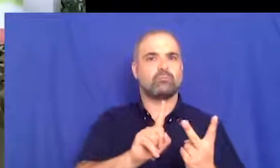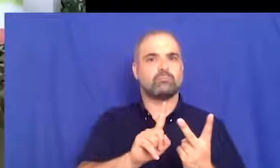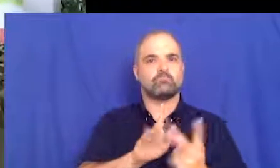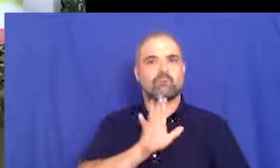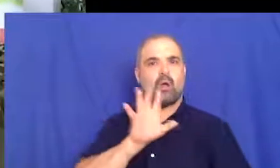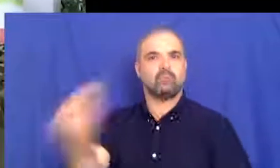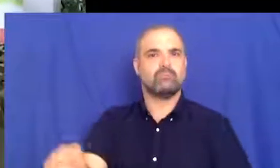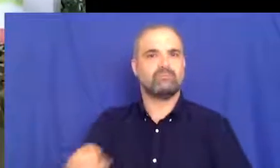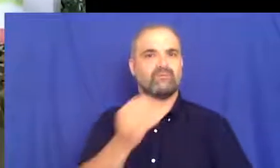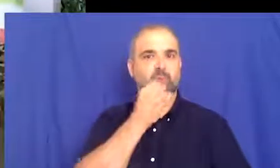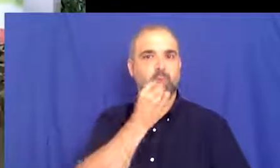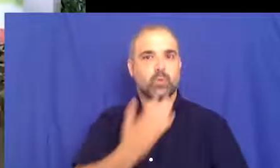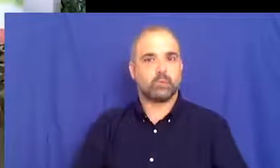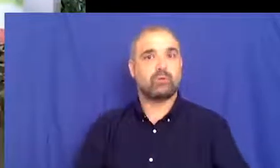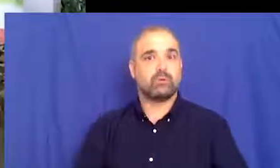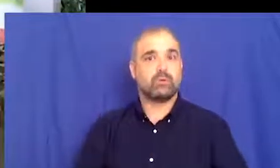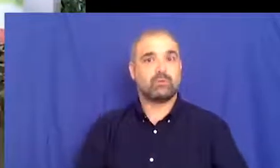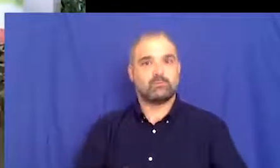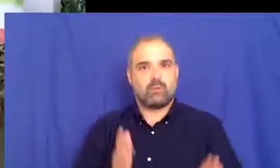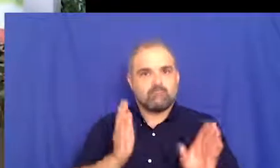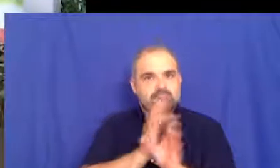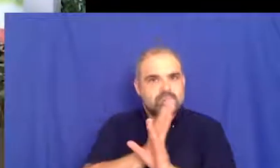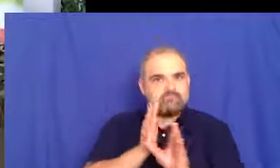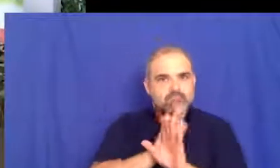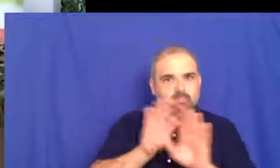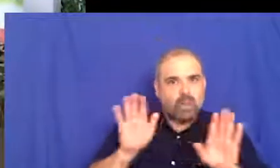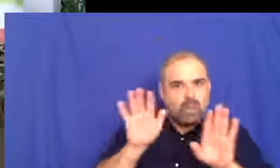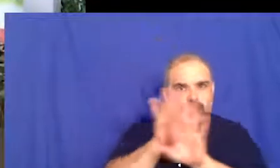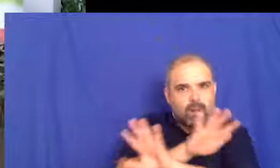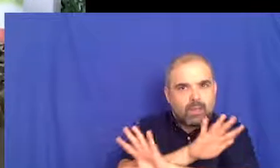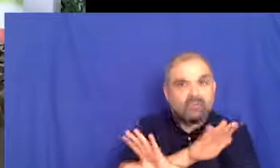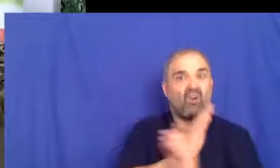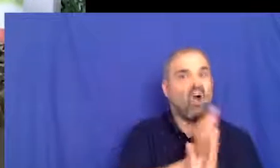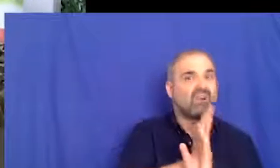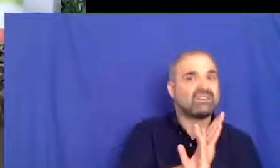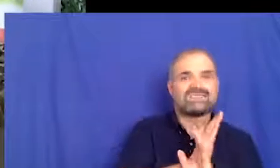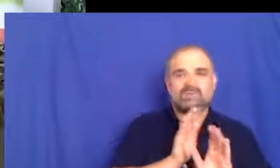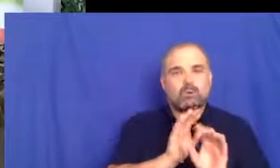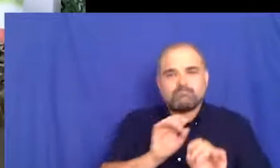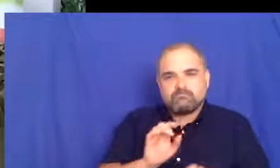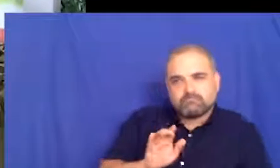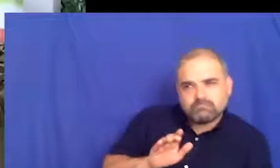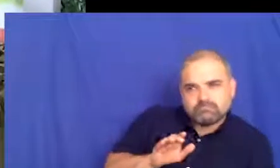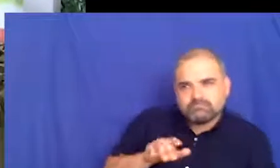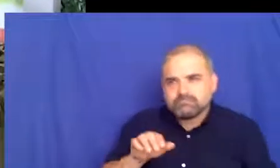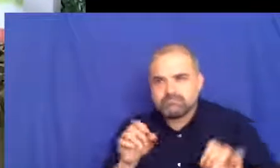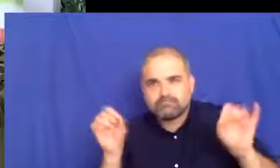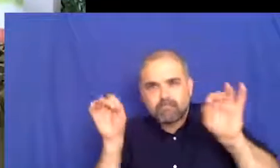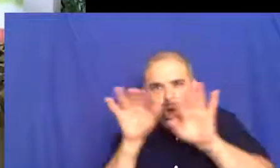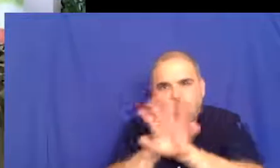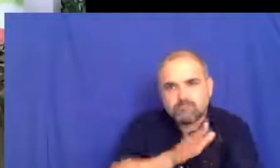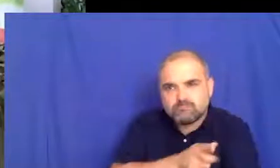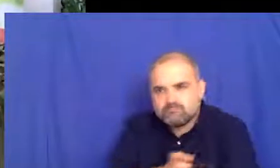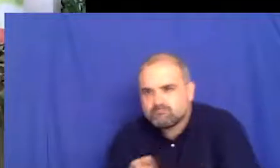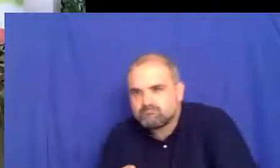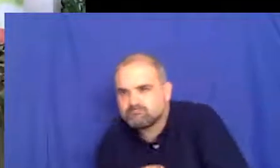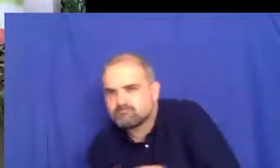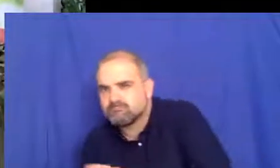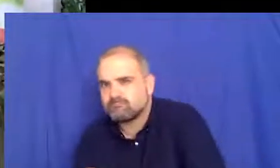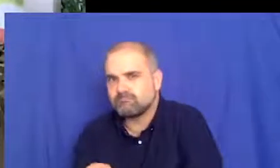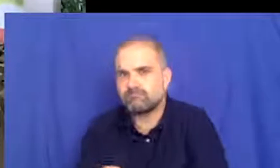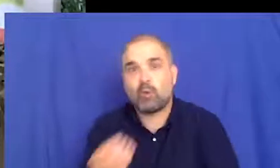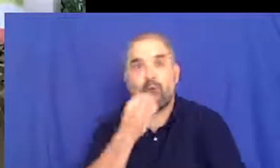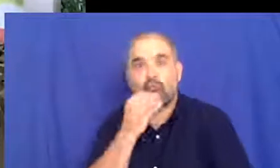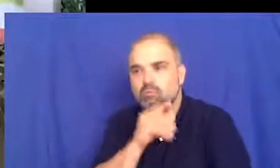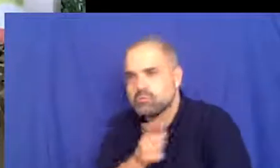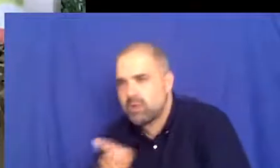hunt. So by being this colour, it actually, again, helps them to blend in, but not for hiding this time, it's actually for hunting. So they can actually hunt and slither